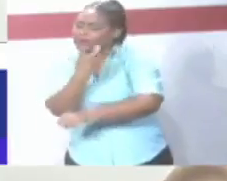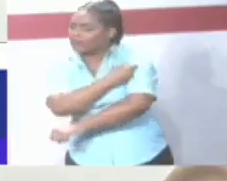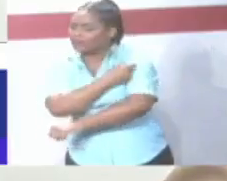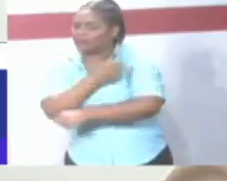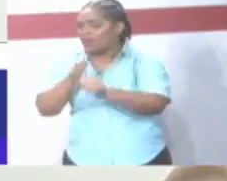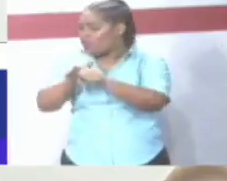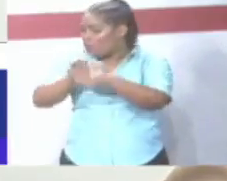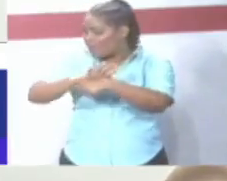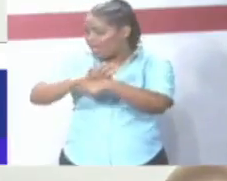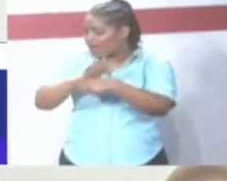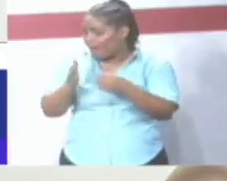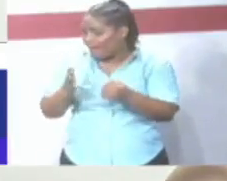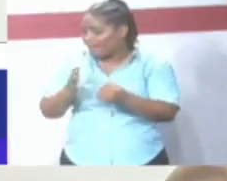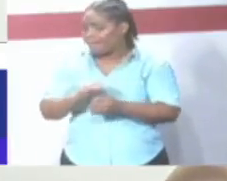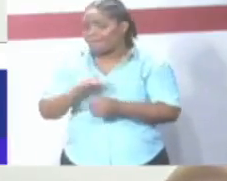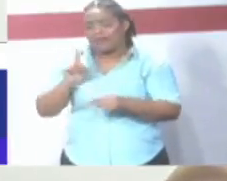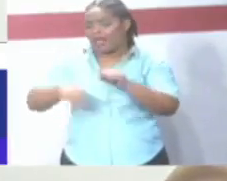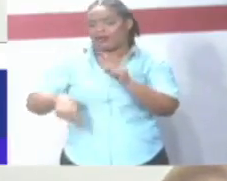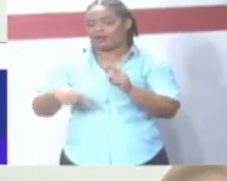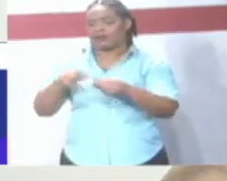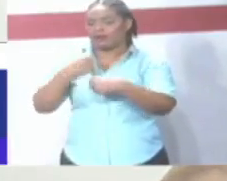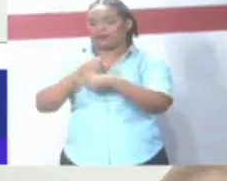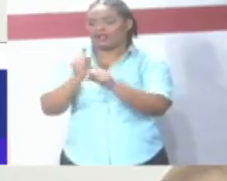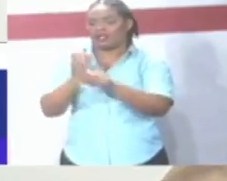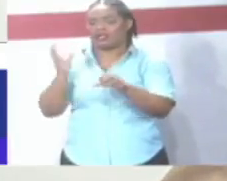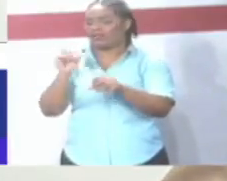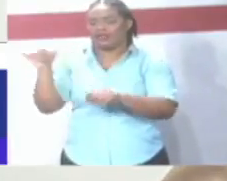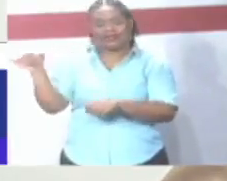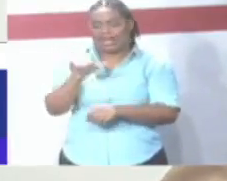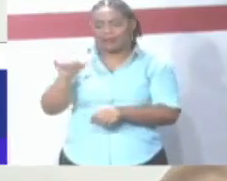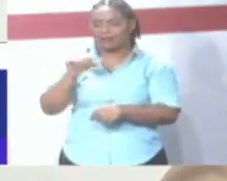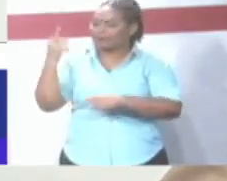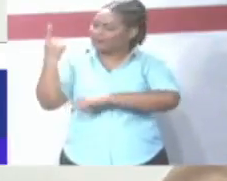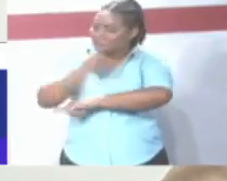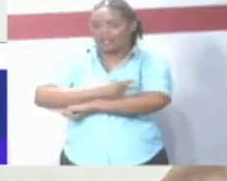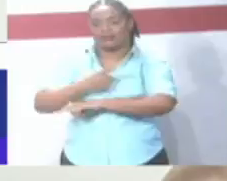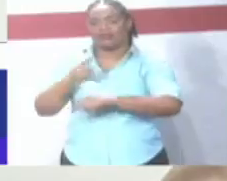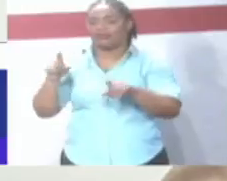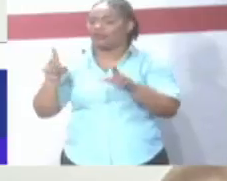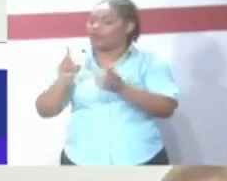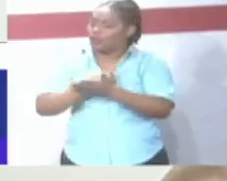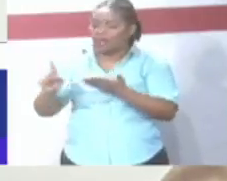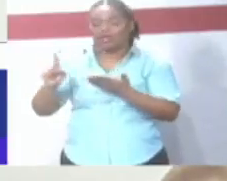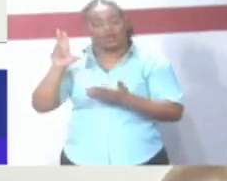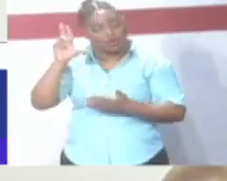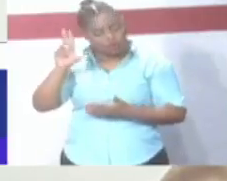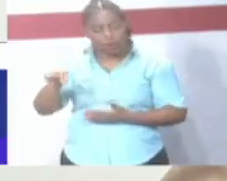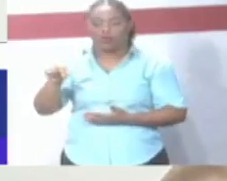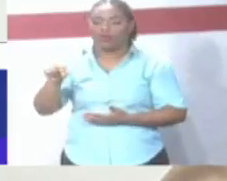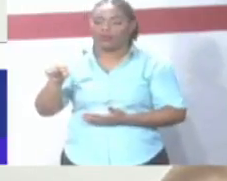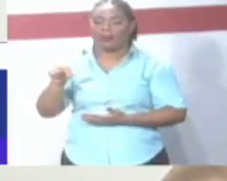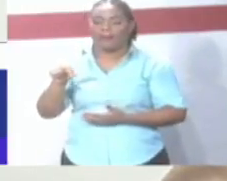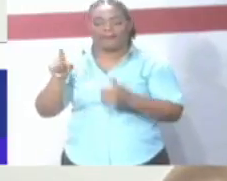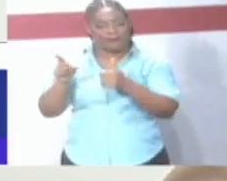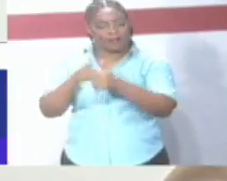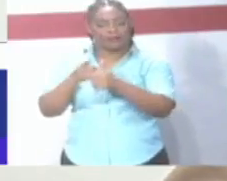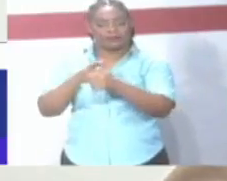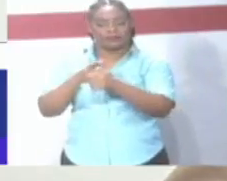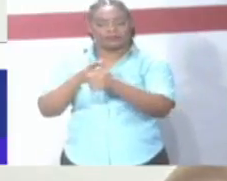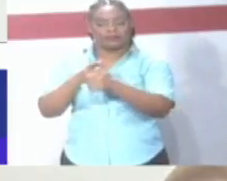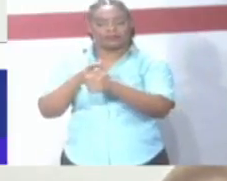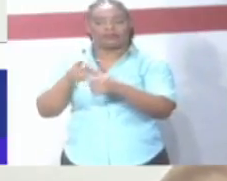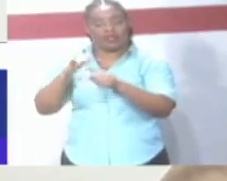be able to get it on the same day or the same week. So you have touched on a very important